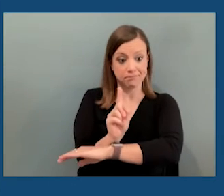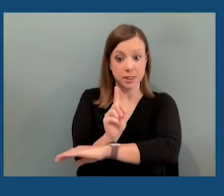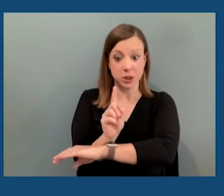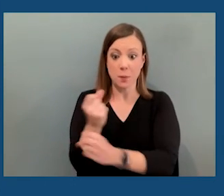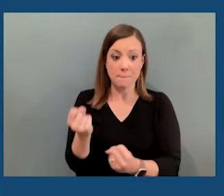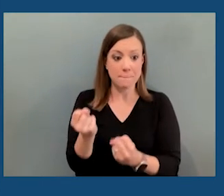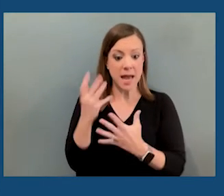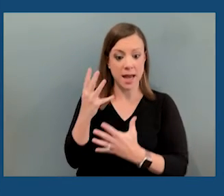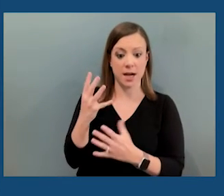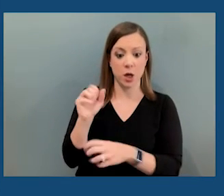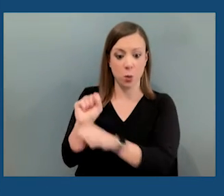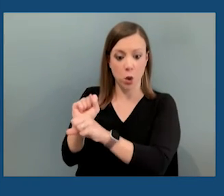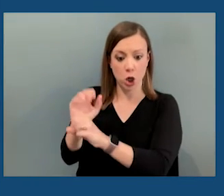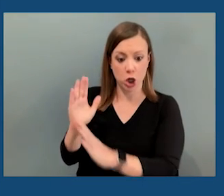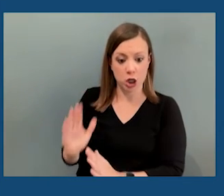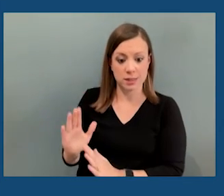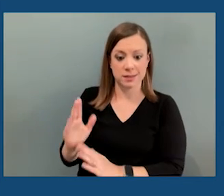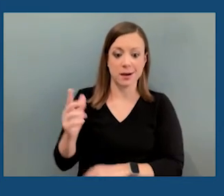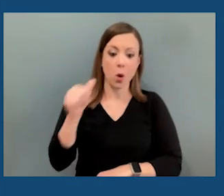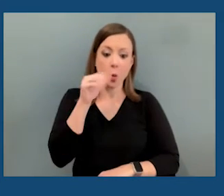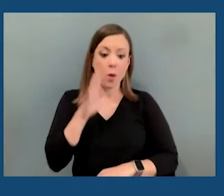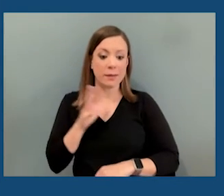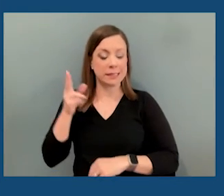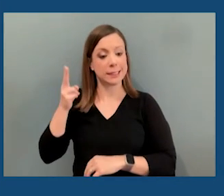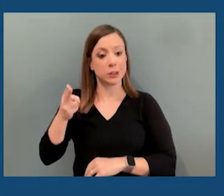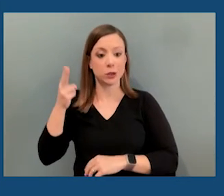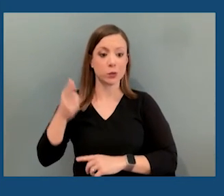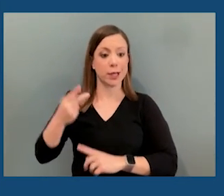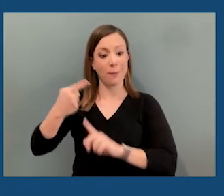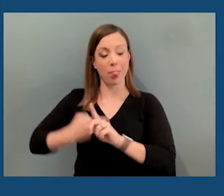First woman governor, come talk to women. I can do that.